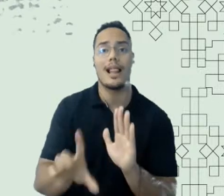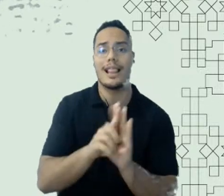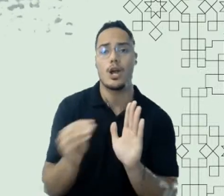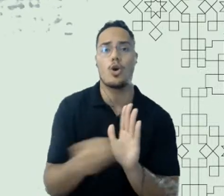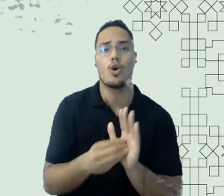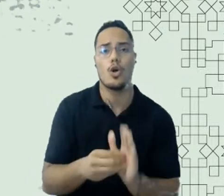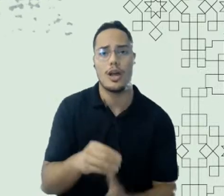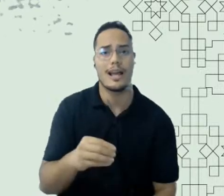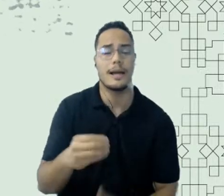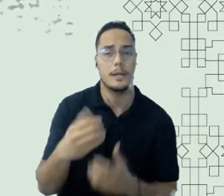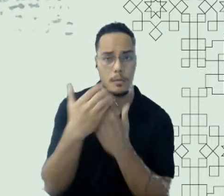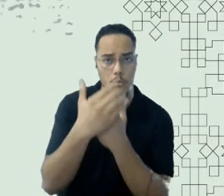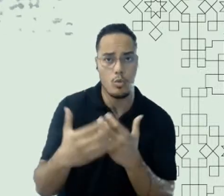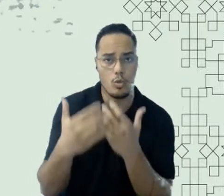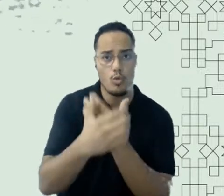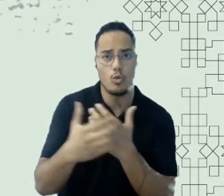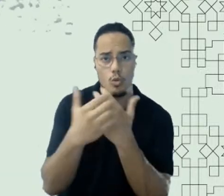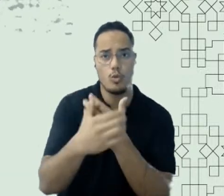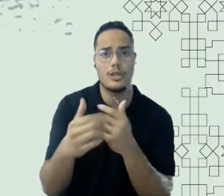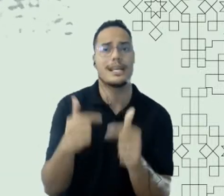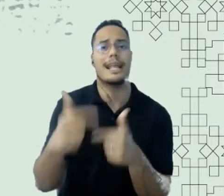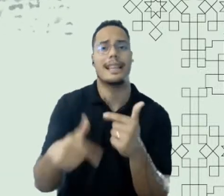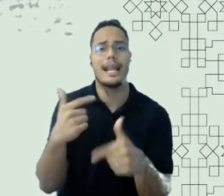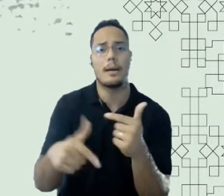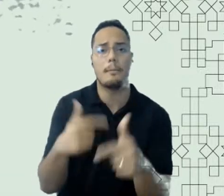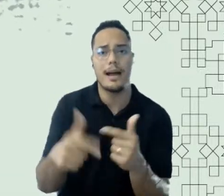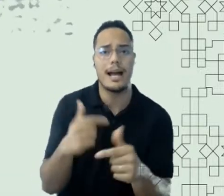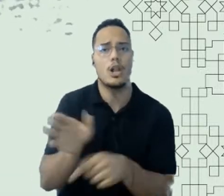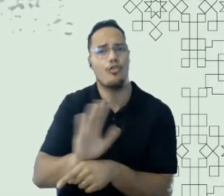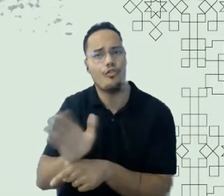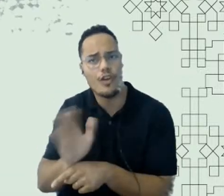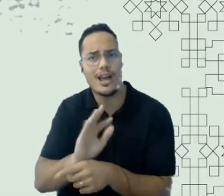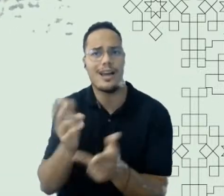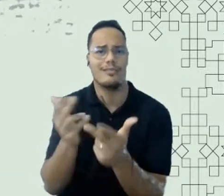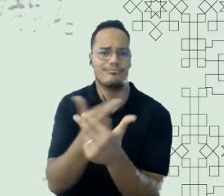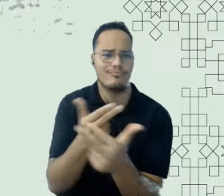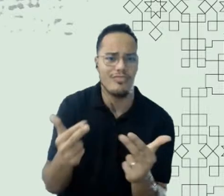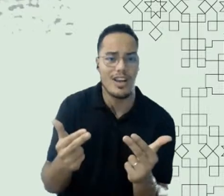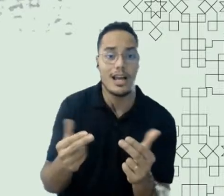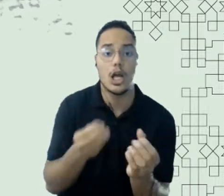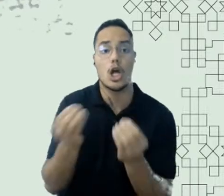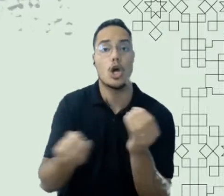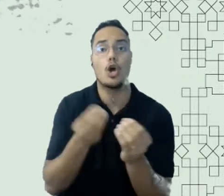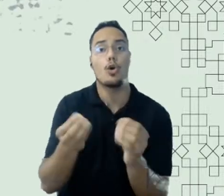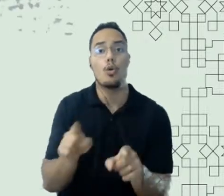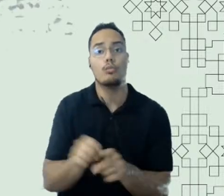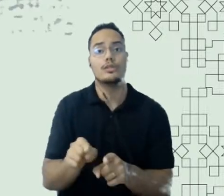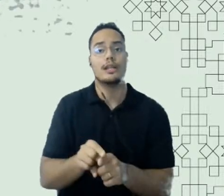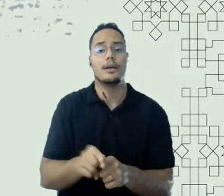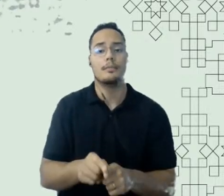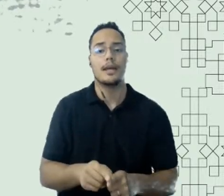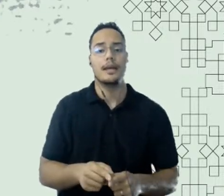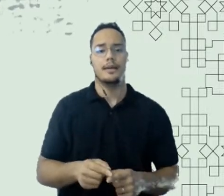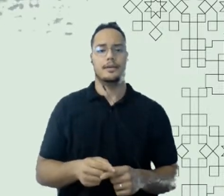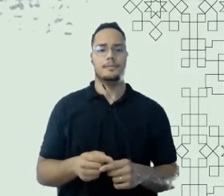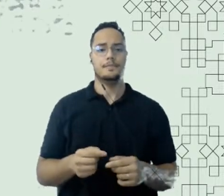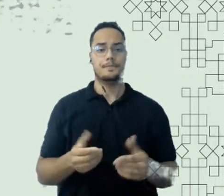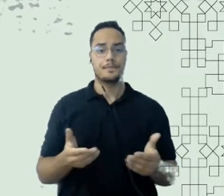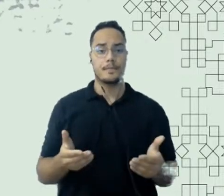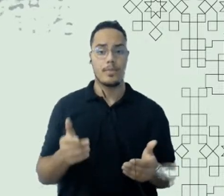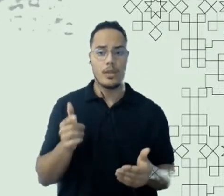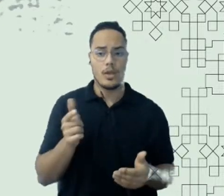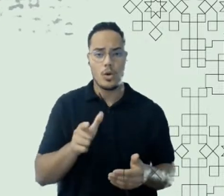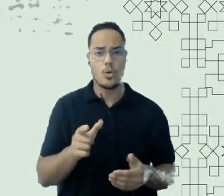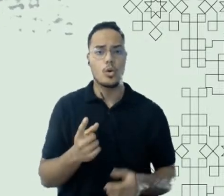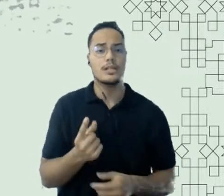and how this content should generate remuneration for artists.